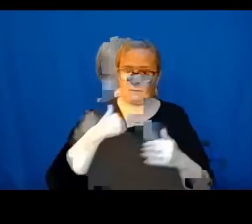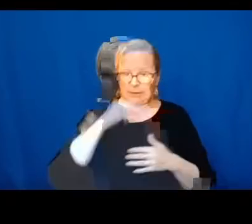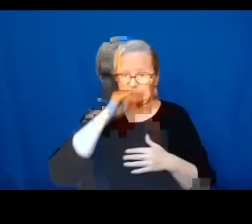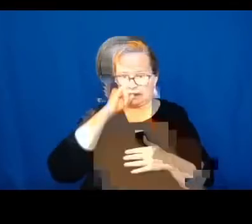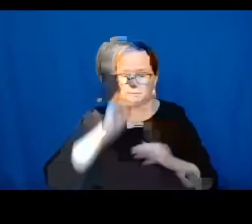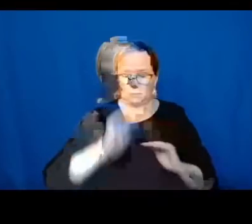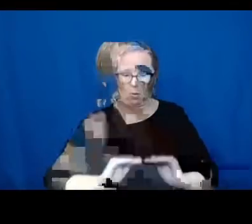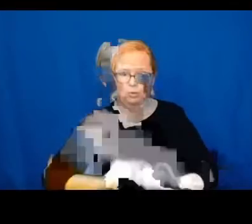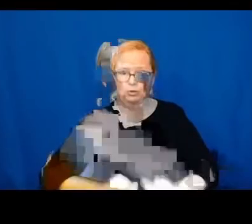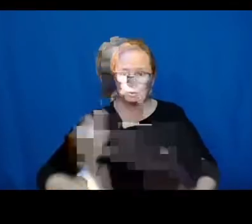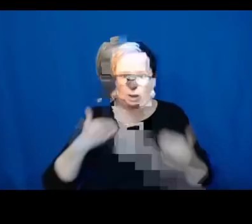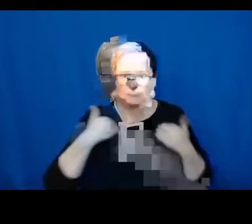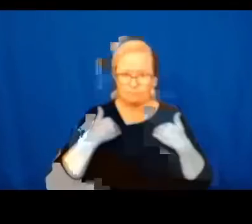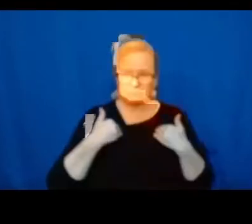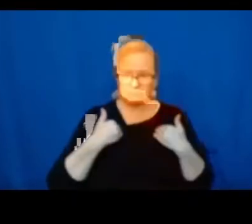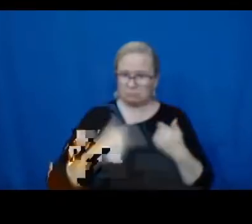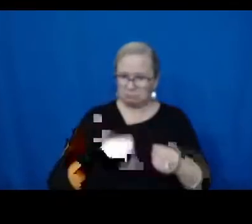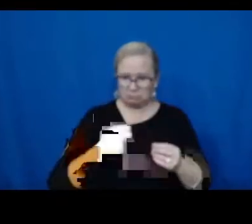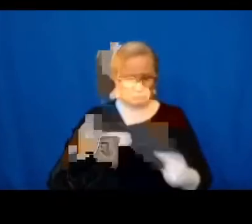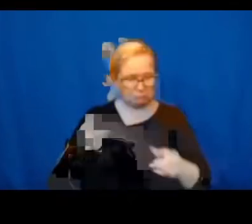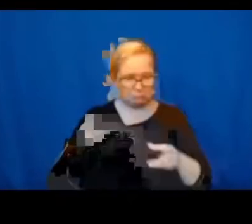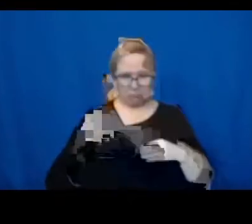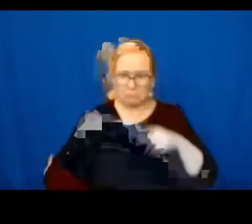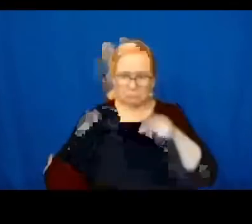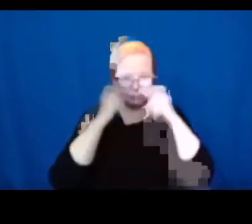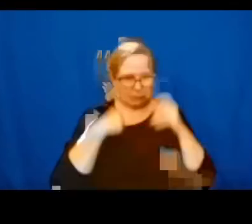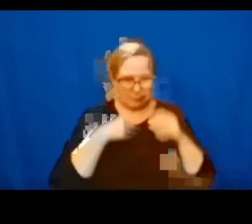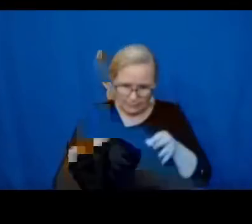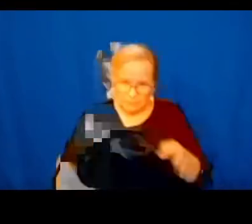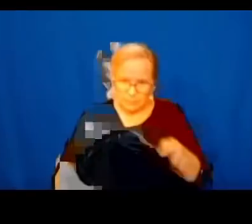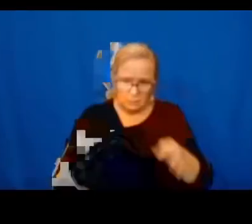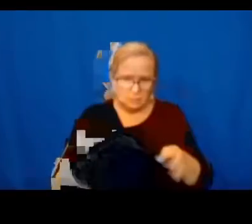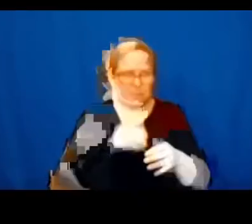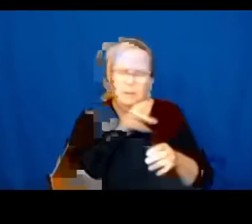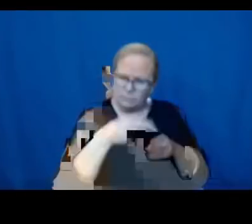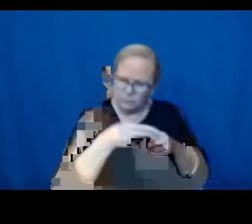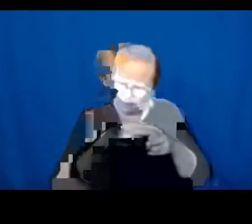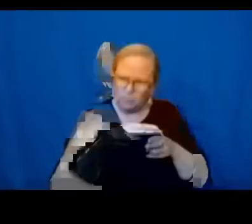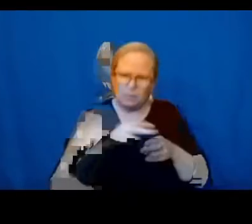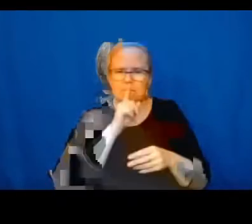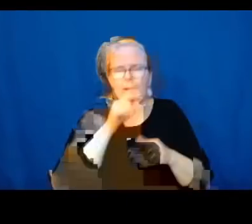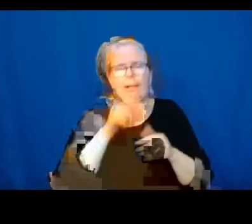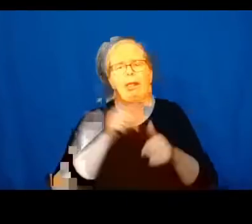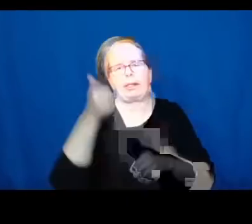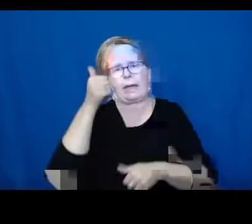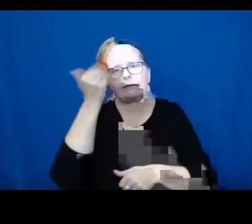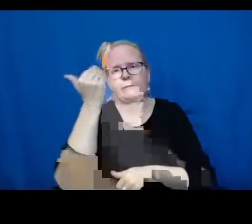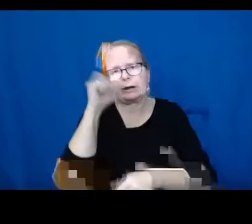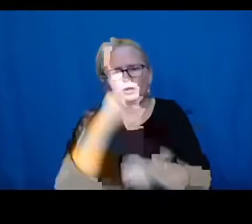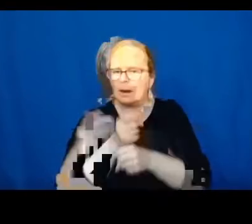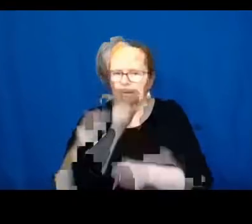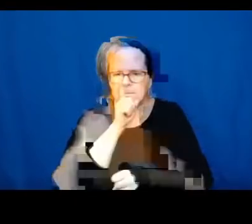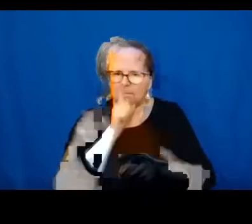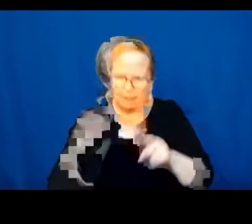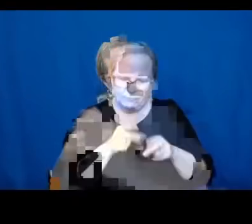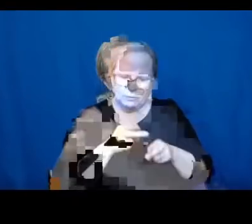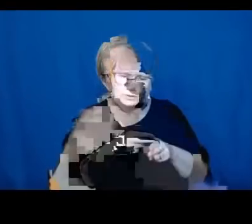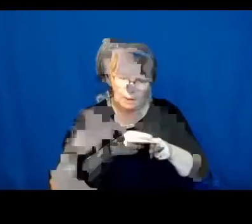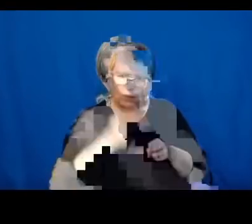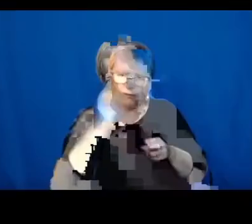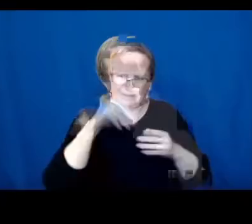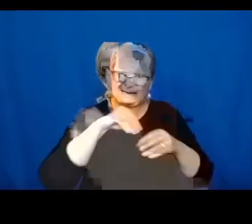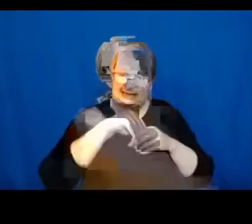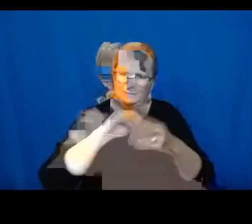be for a while. And it's part of living in a community and caring for other people. And, ventilation in schools